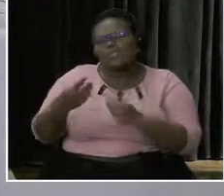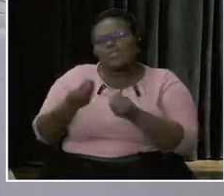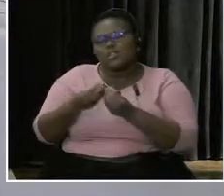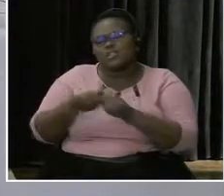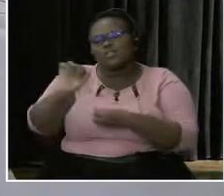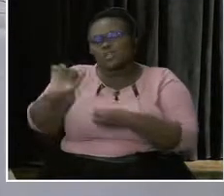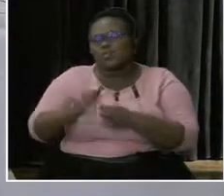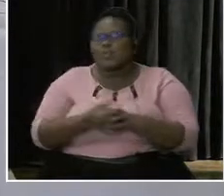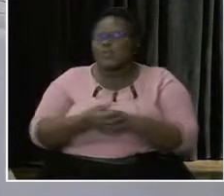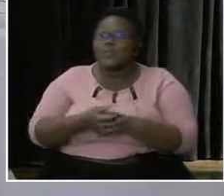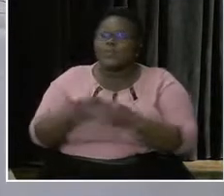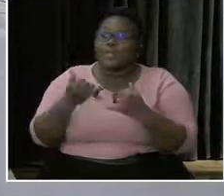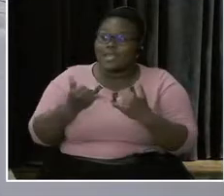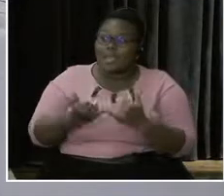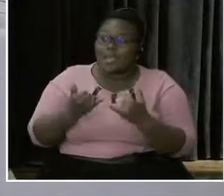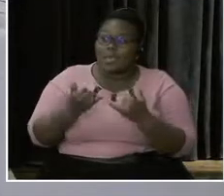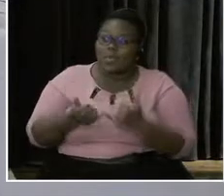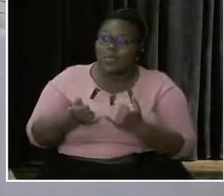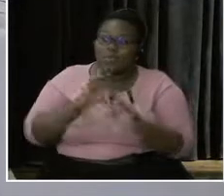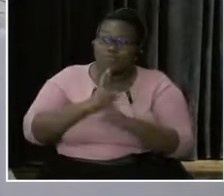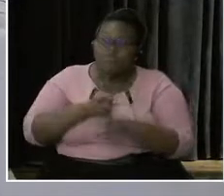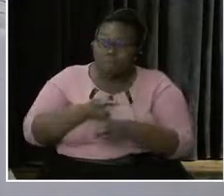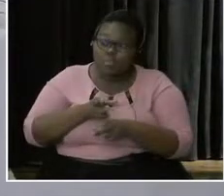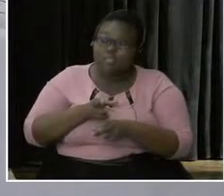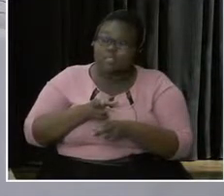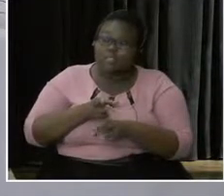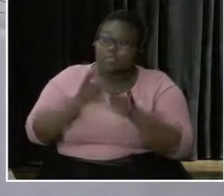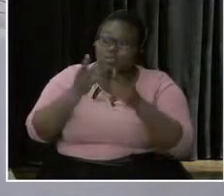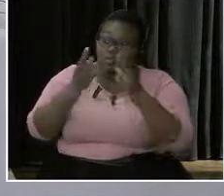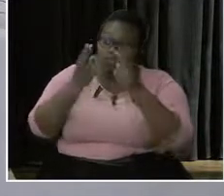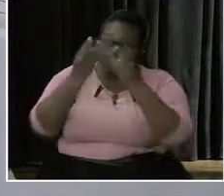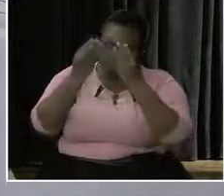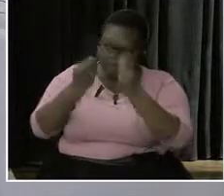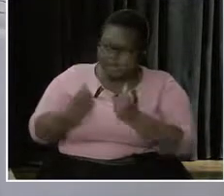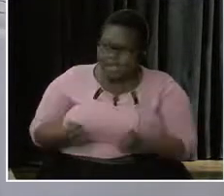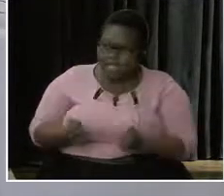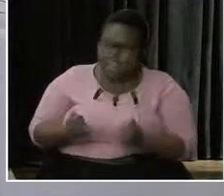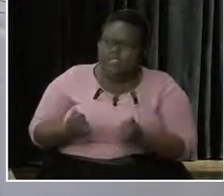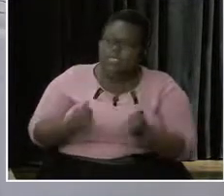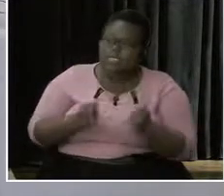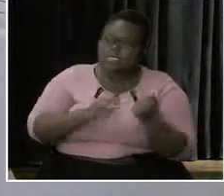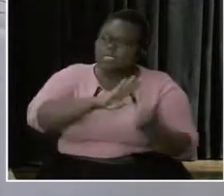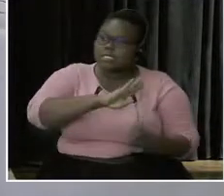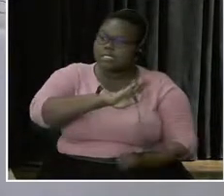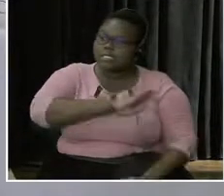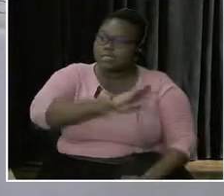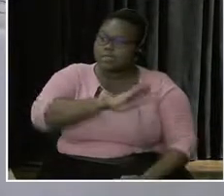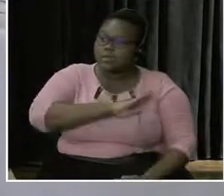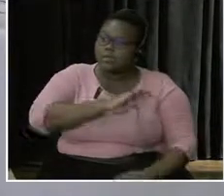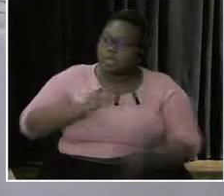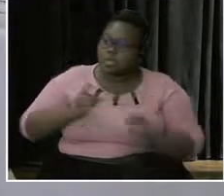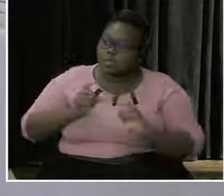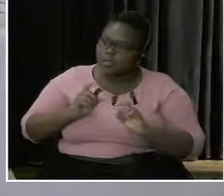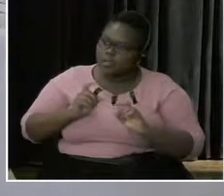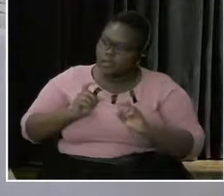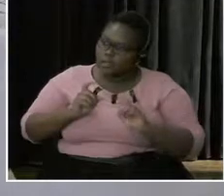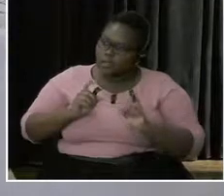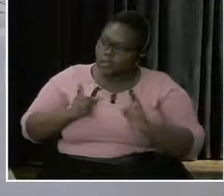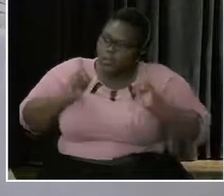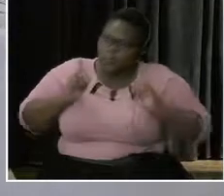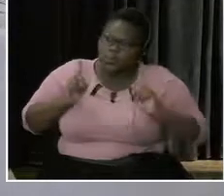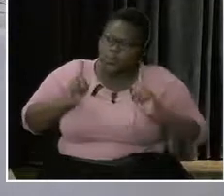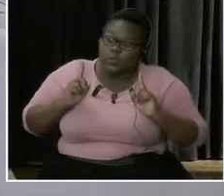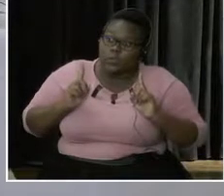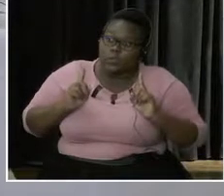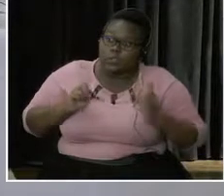We are now on to the report of the Finance, Security and Emergency Services Committee for the meeting